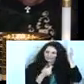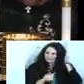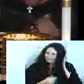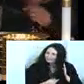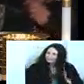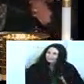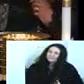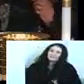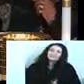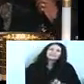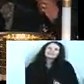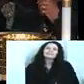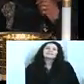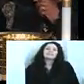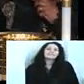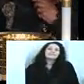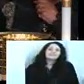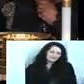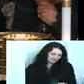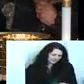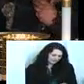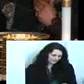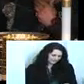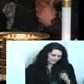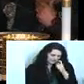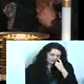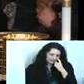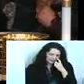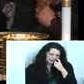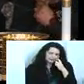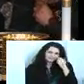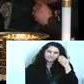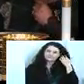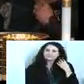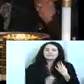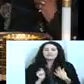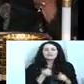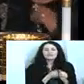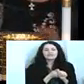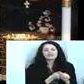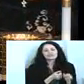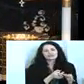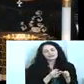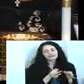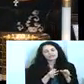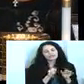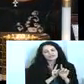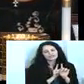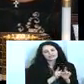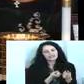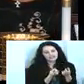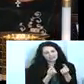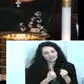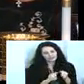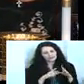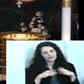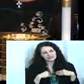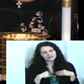So let us all follow the direction of the ushers and come and receive God where you